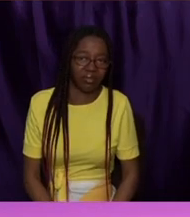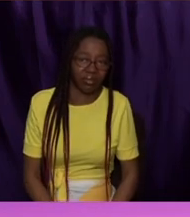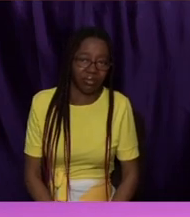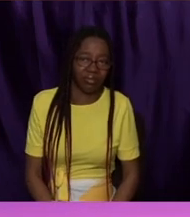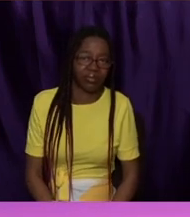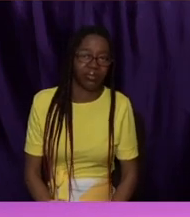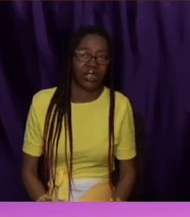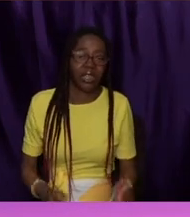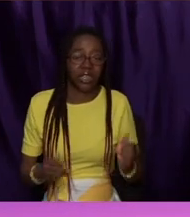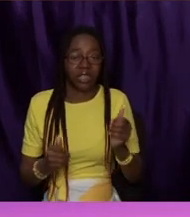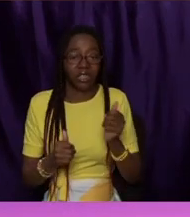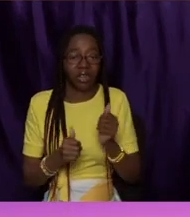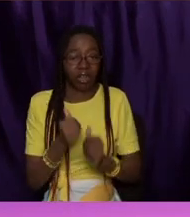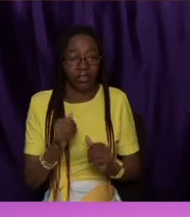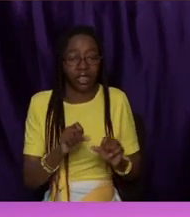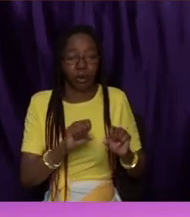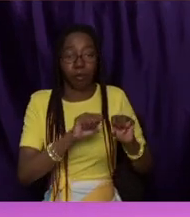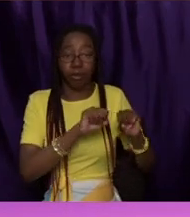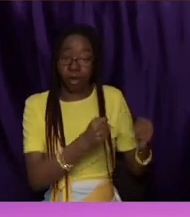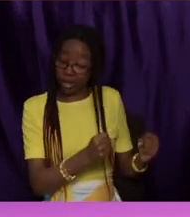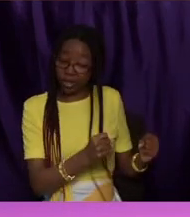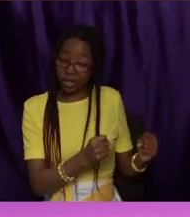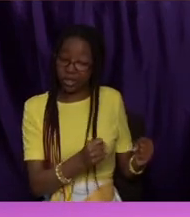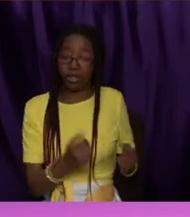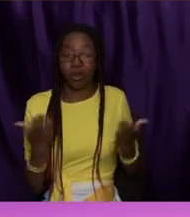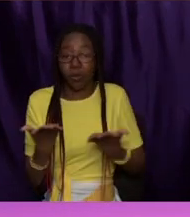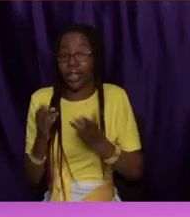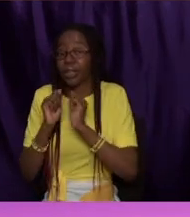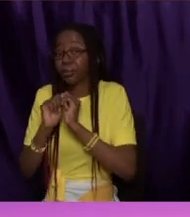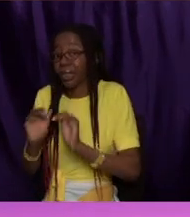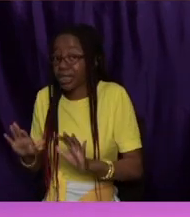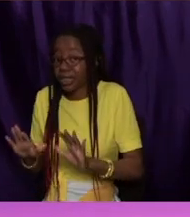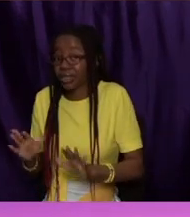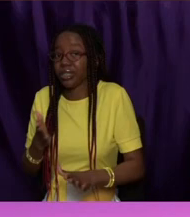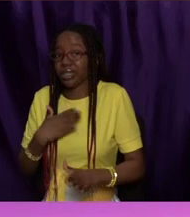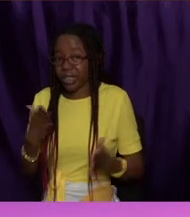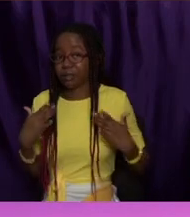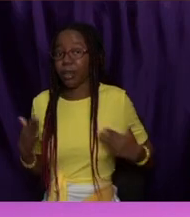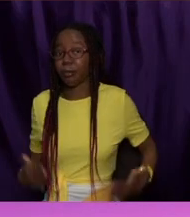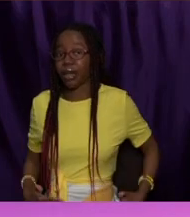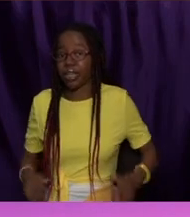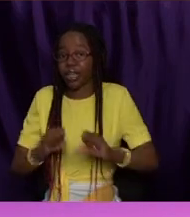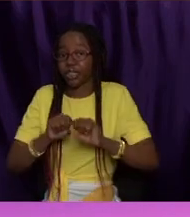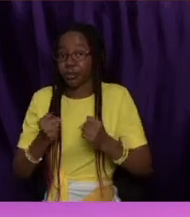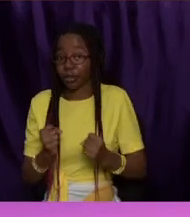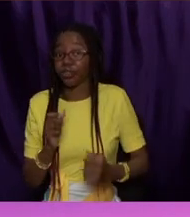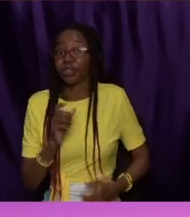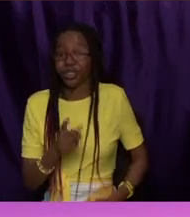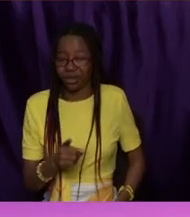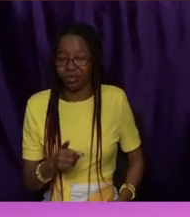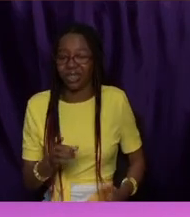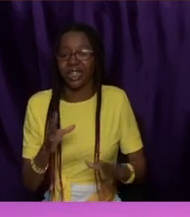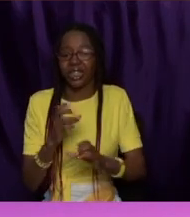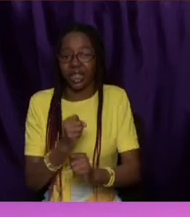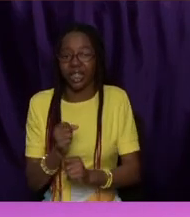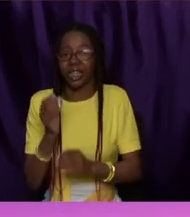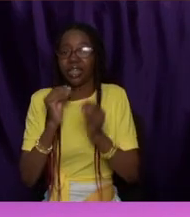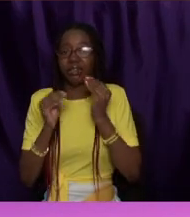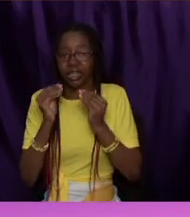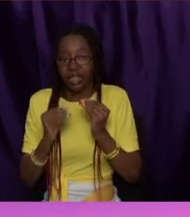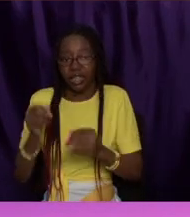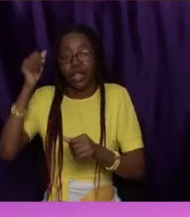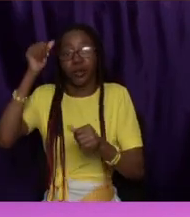And he often breaks what he blesses. This is my body. It is broken for you. Take and eat